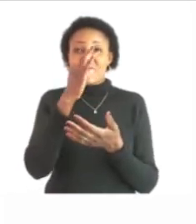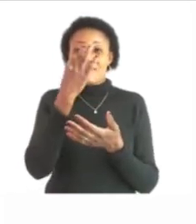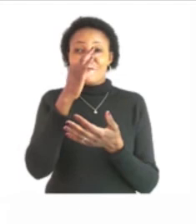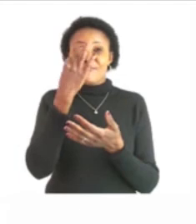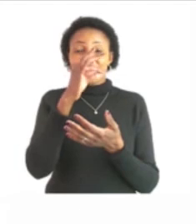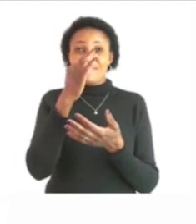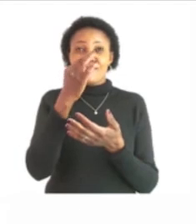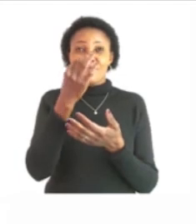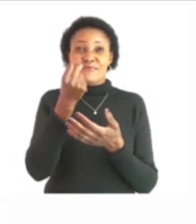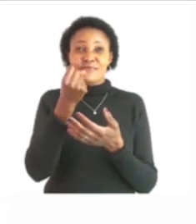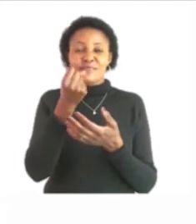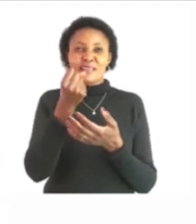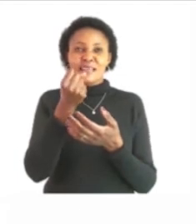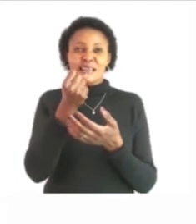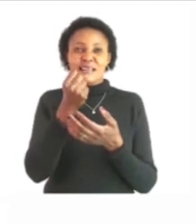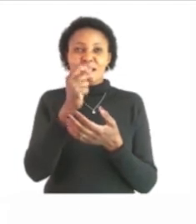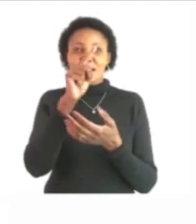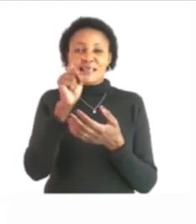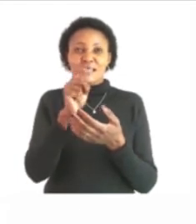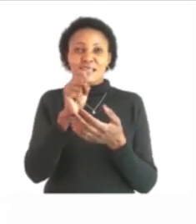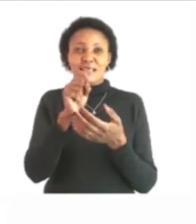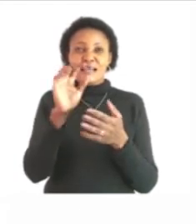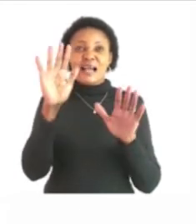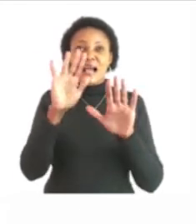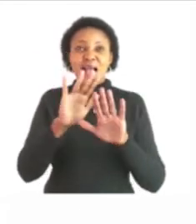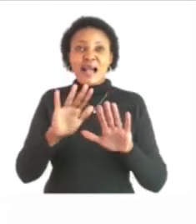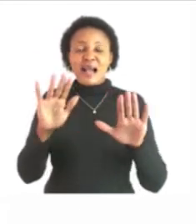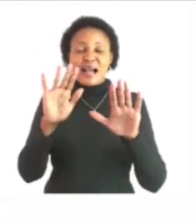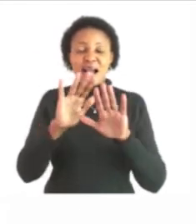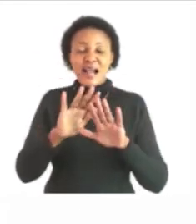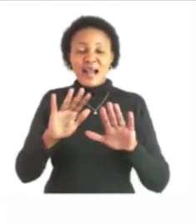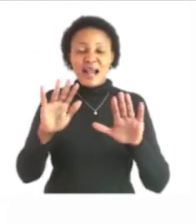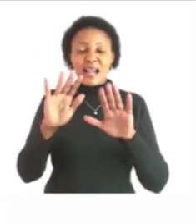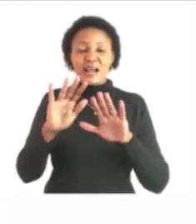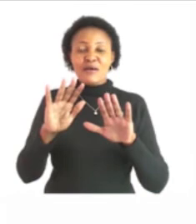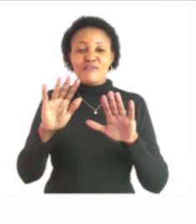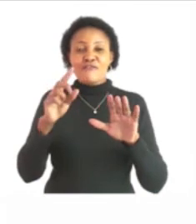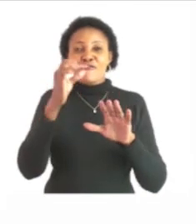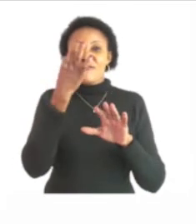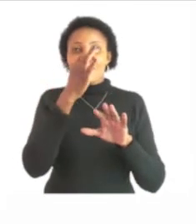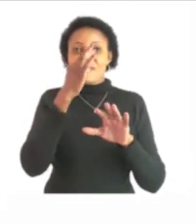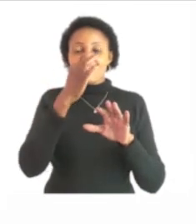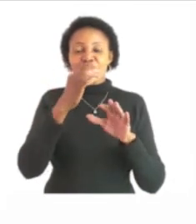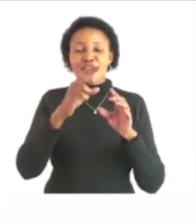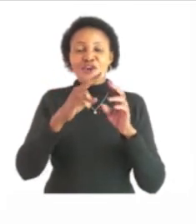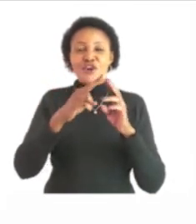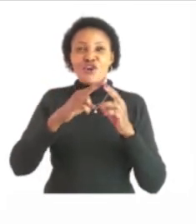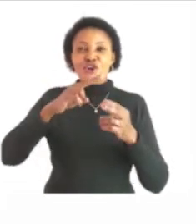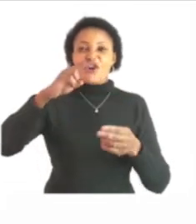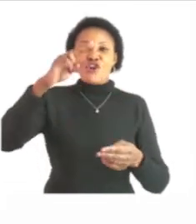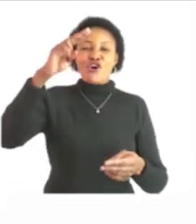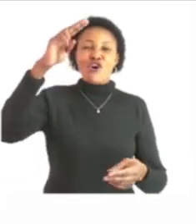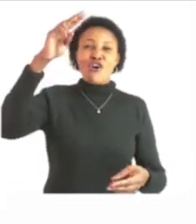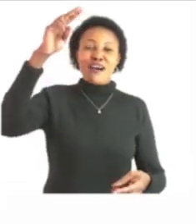the instruction says, color the flower with the longest stem. The word